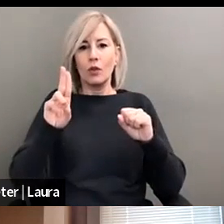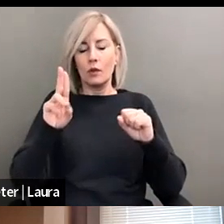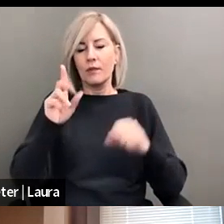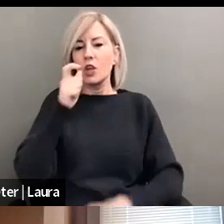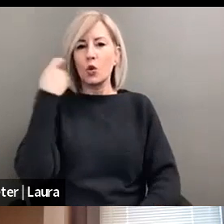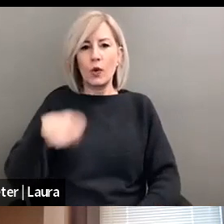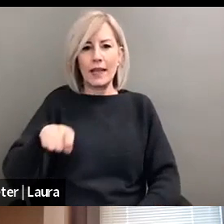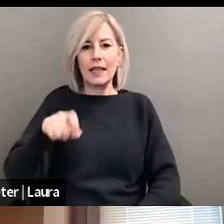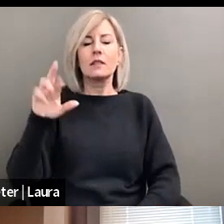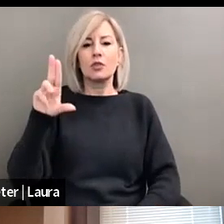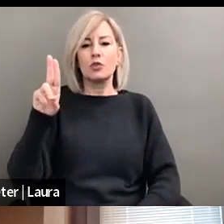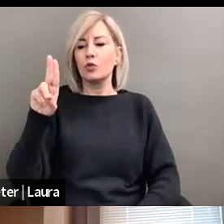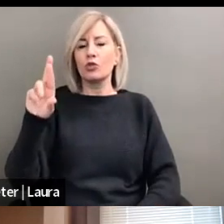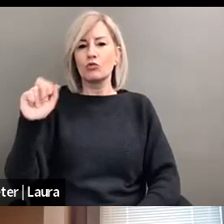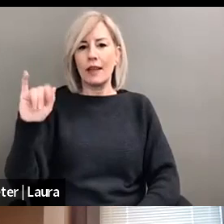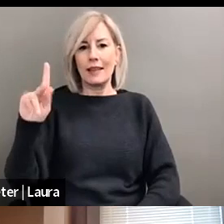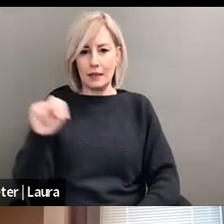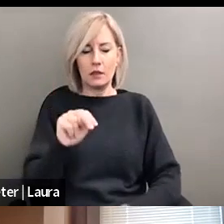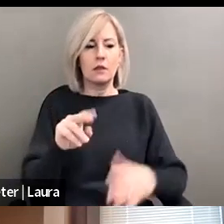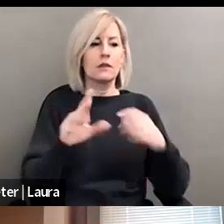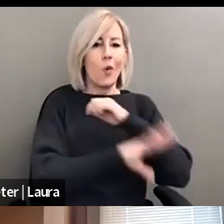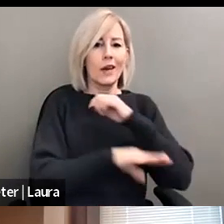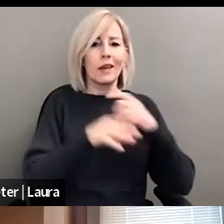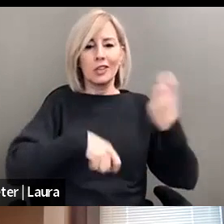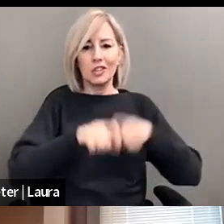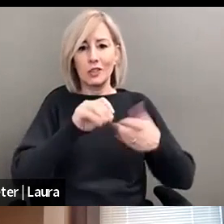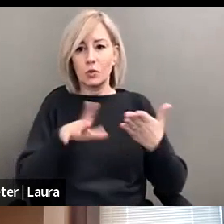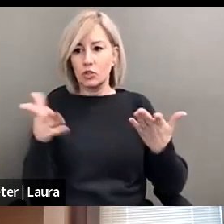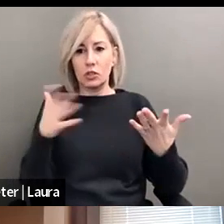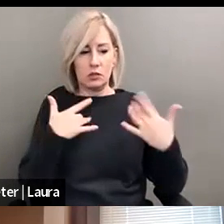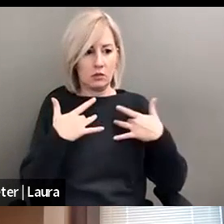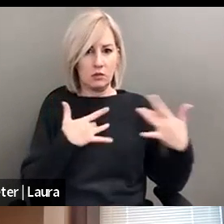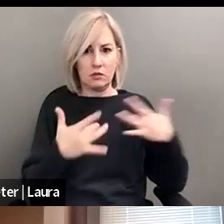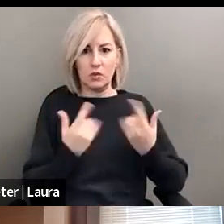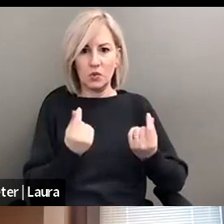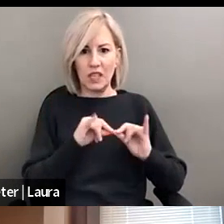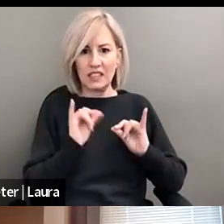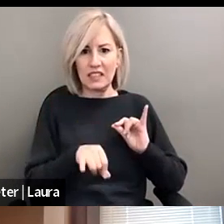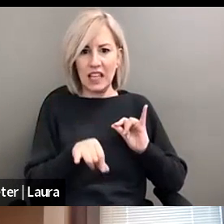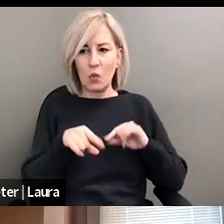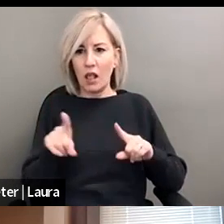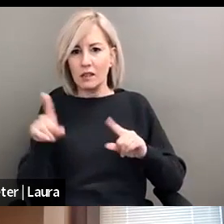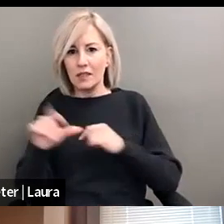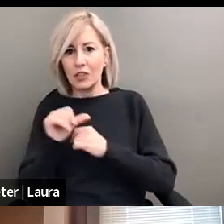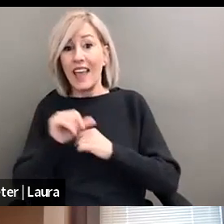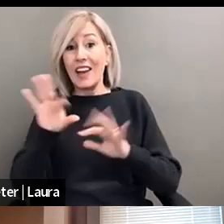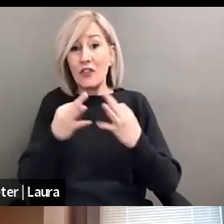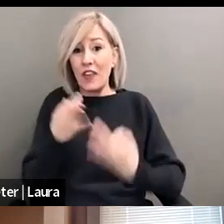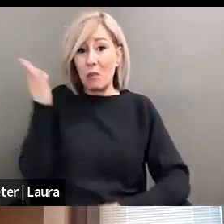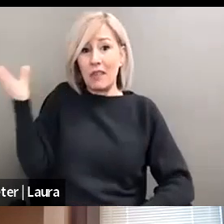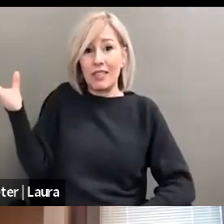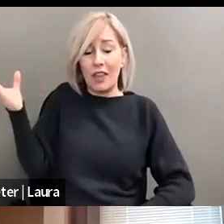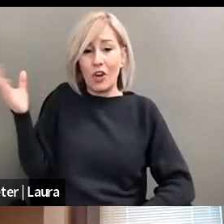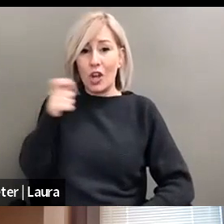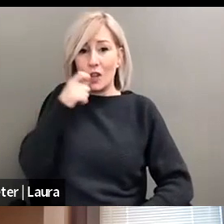foreign exchange student. And she's concerned about her status in the US. Can she stay while things are dangerous, as well as her family in Ukraine? Is there things